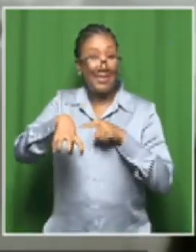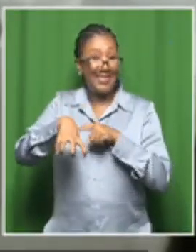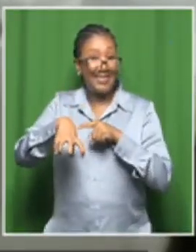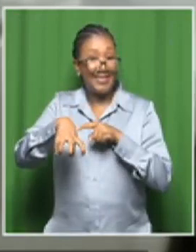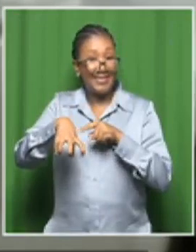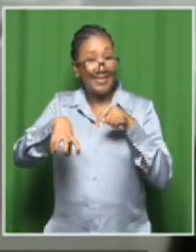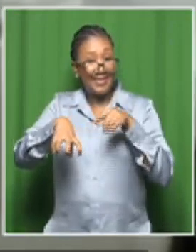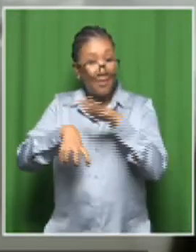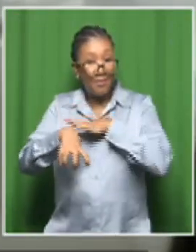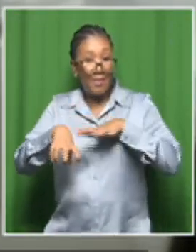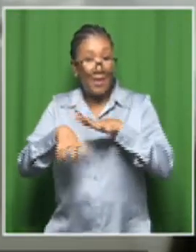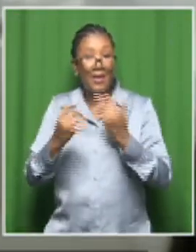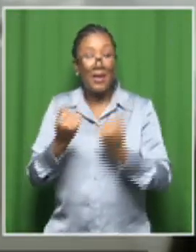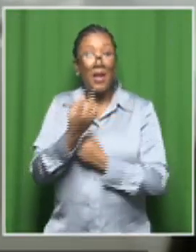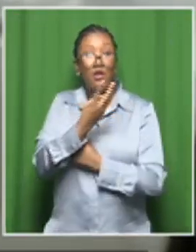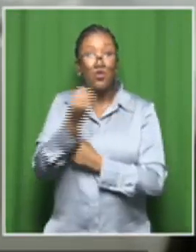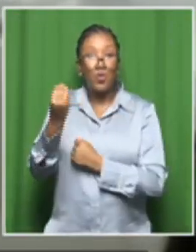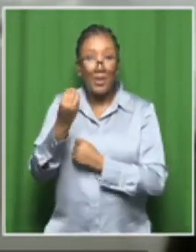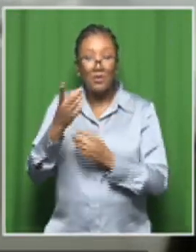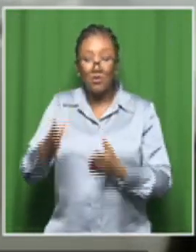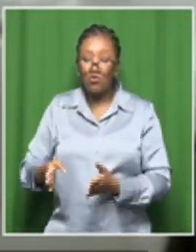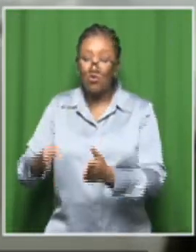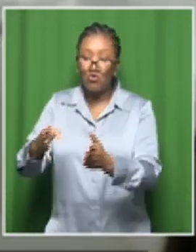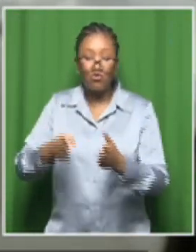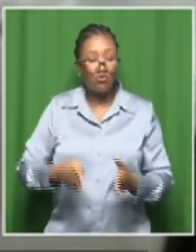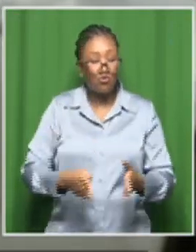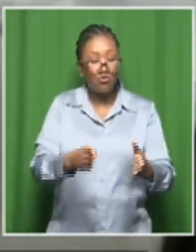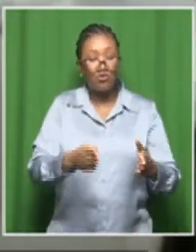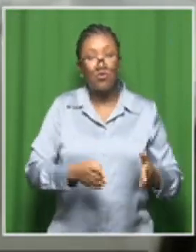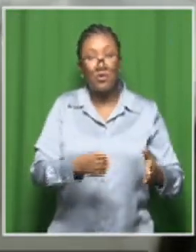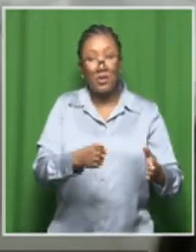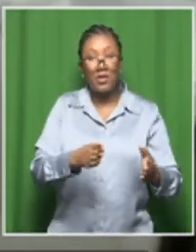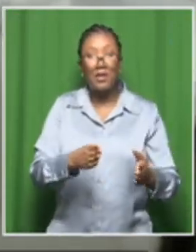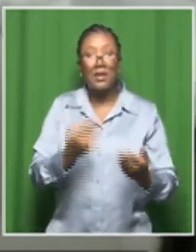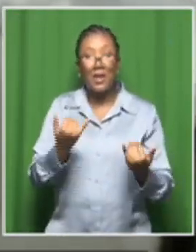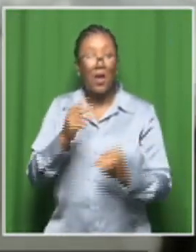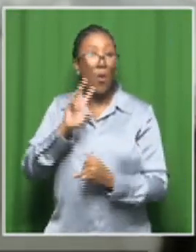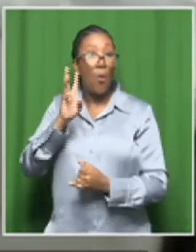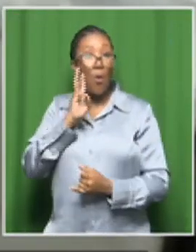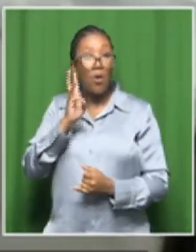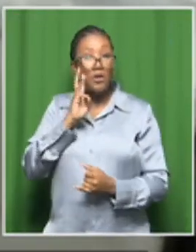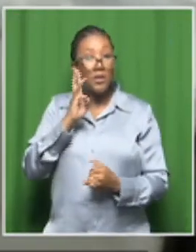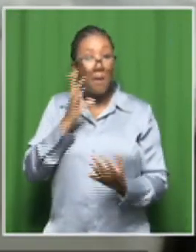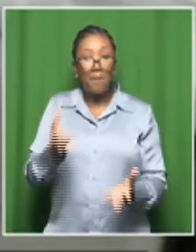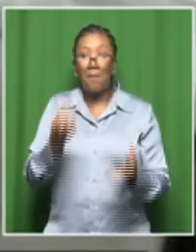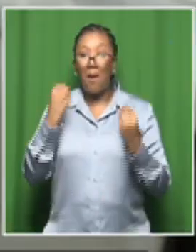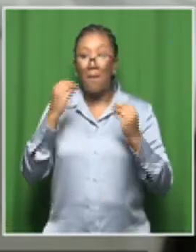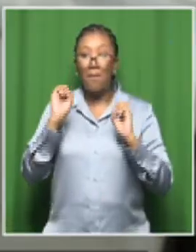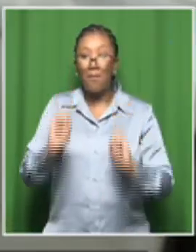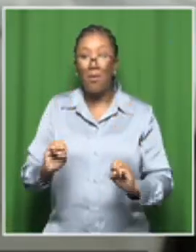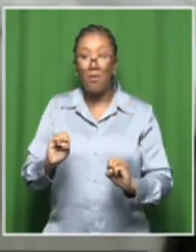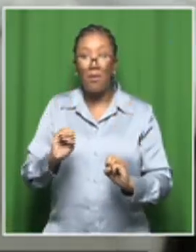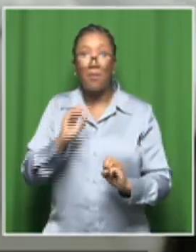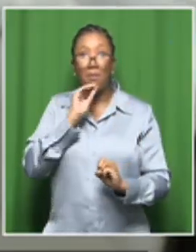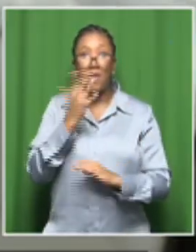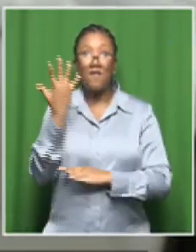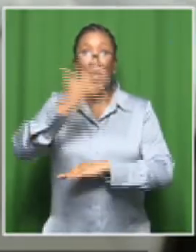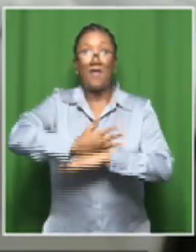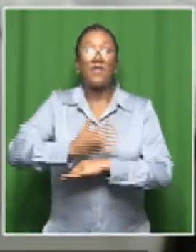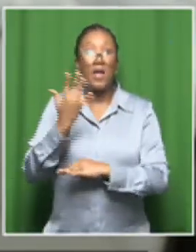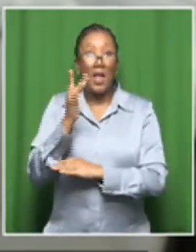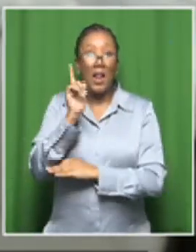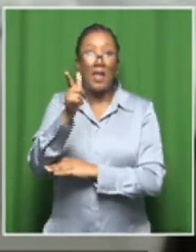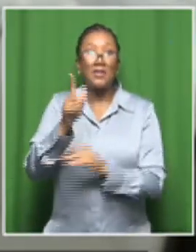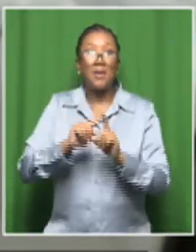at, there's 20 streets around here will only receive water and full pressure maybe 5 days later. And